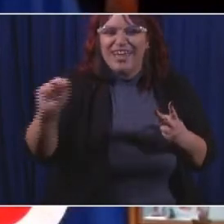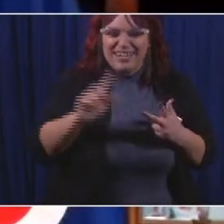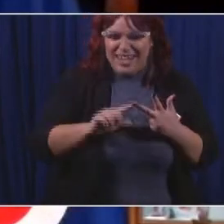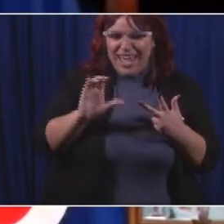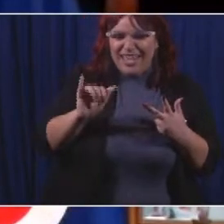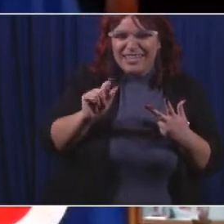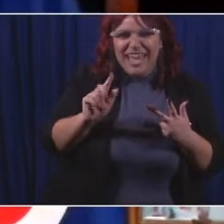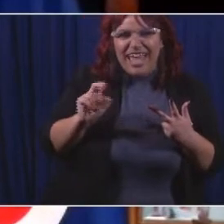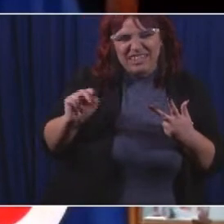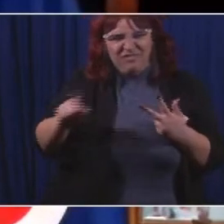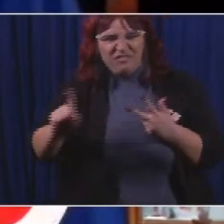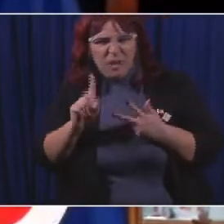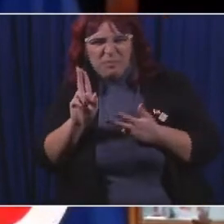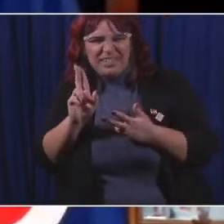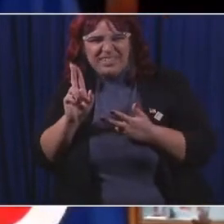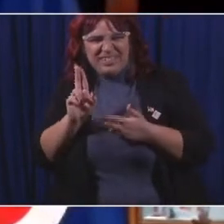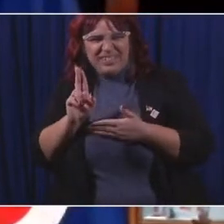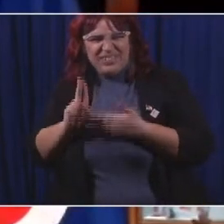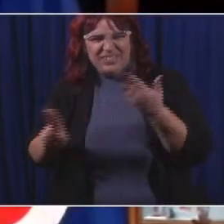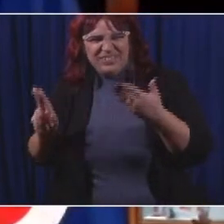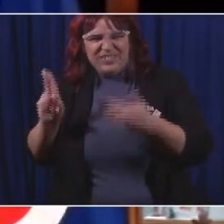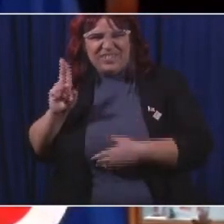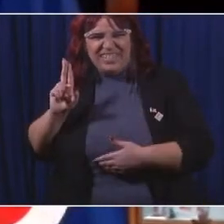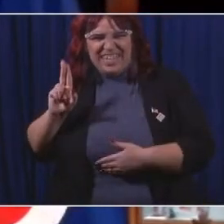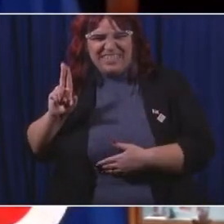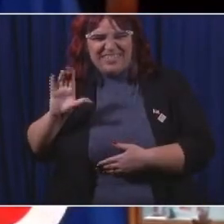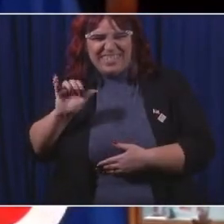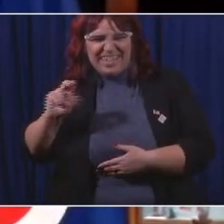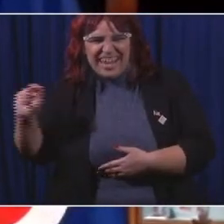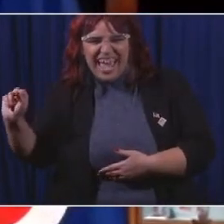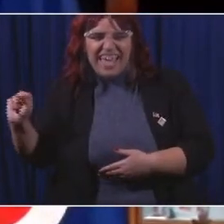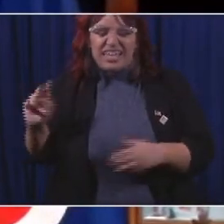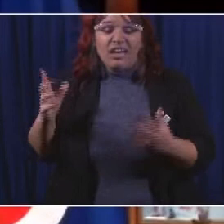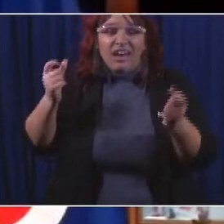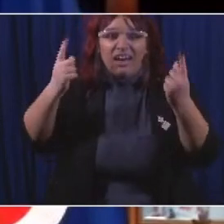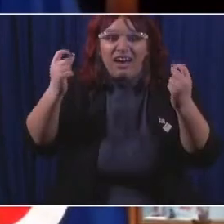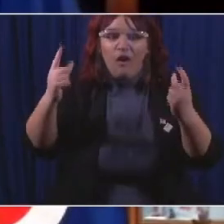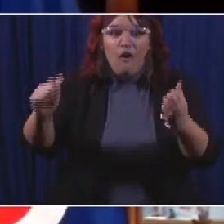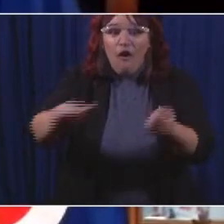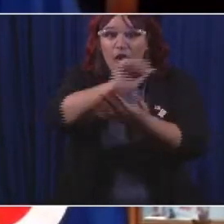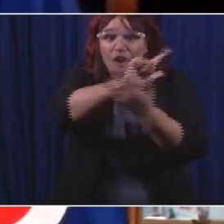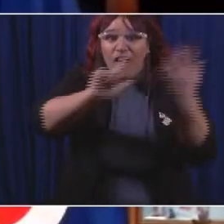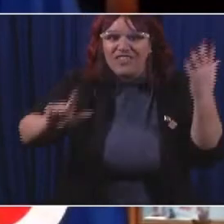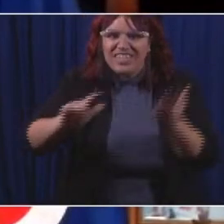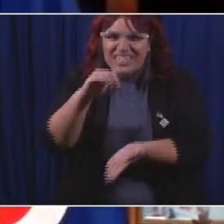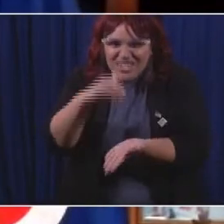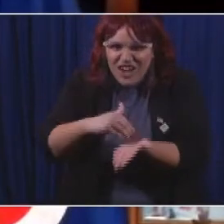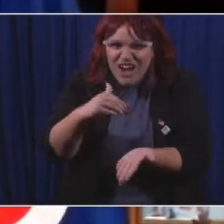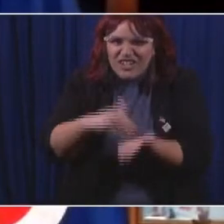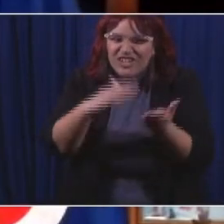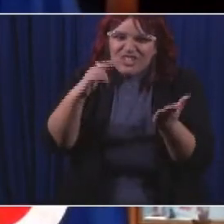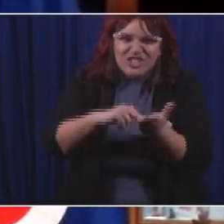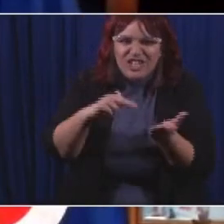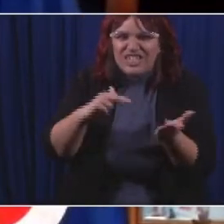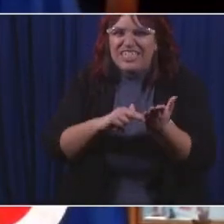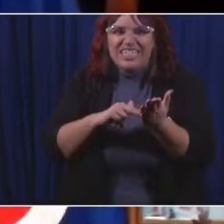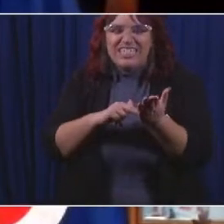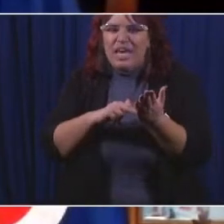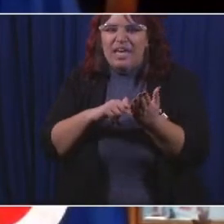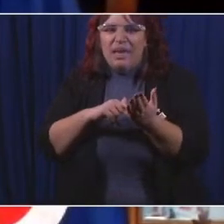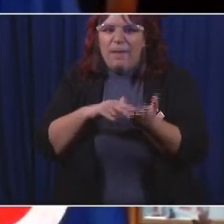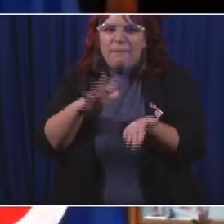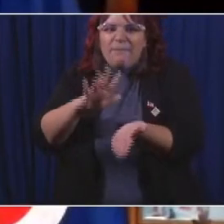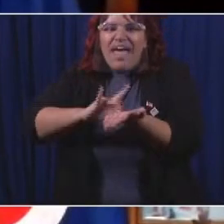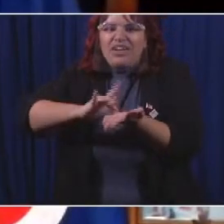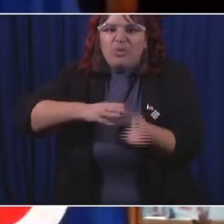all of these people who are on here all the time, they started with a background in STEM education, and Ohio